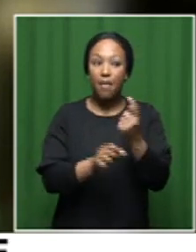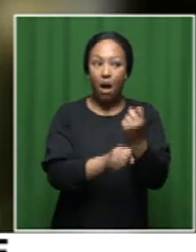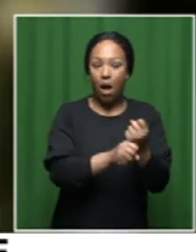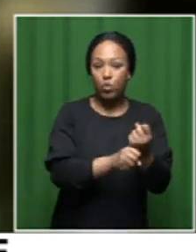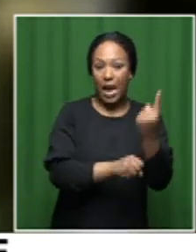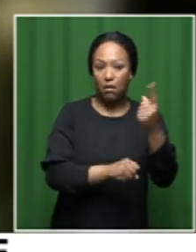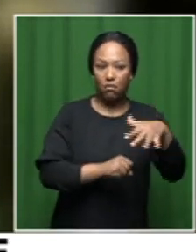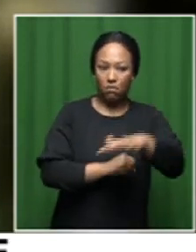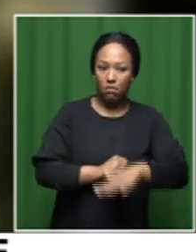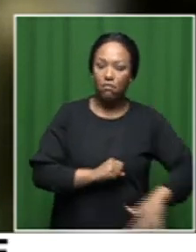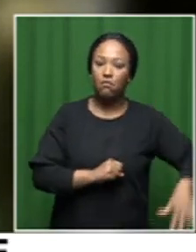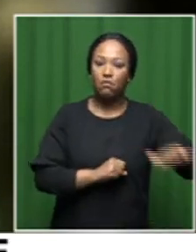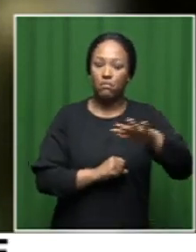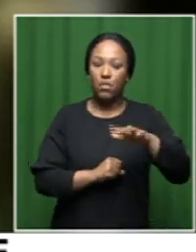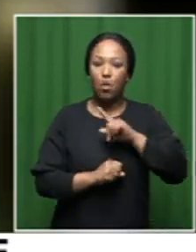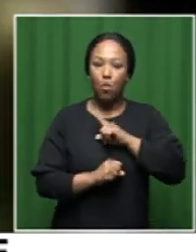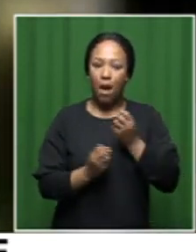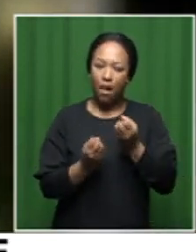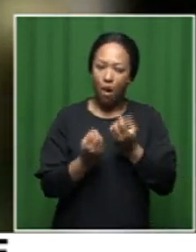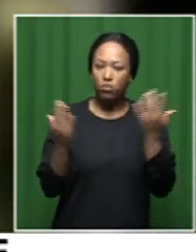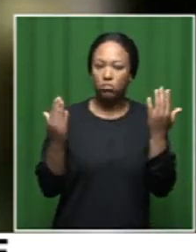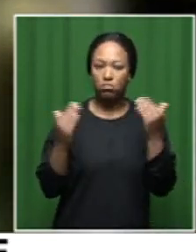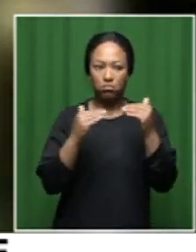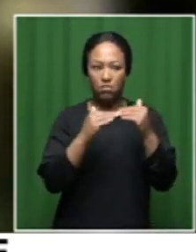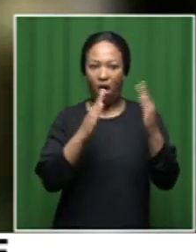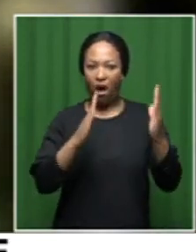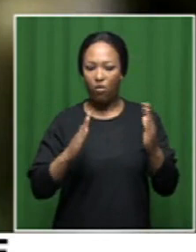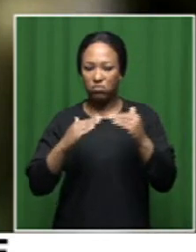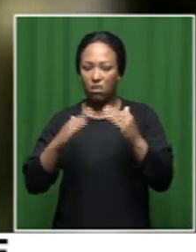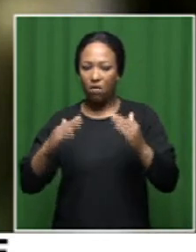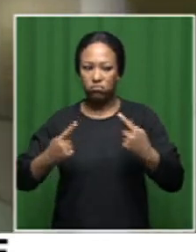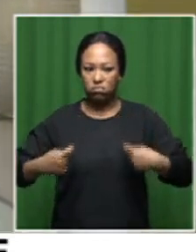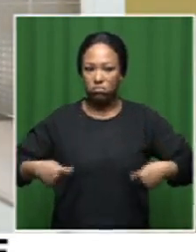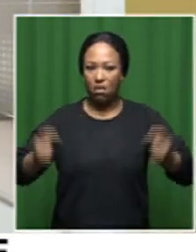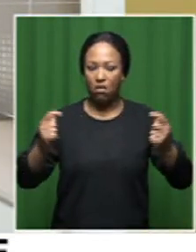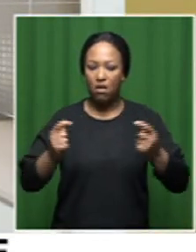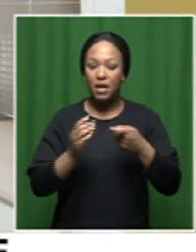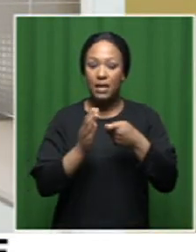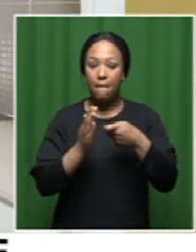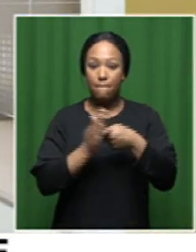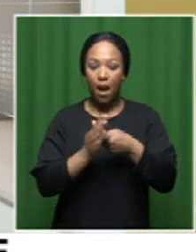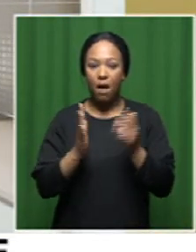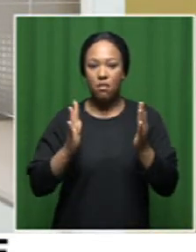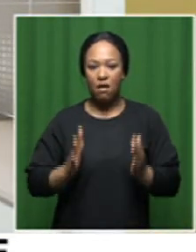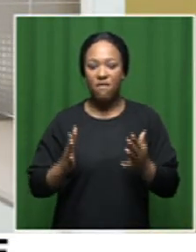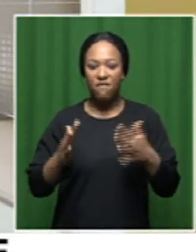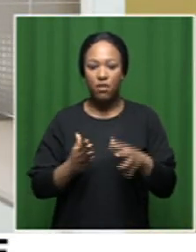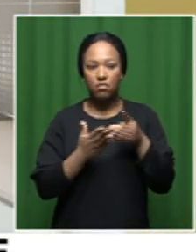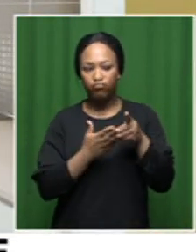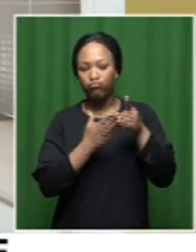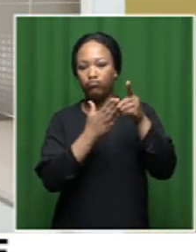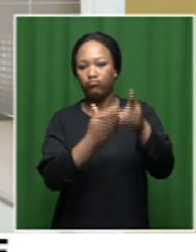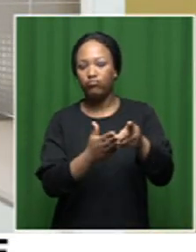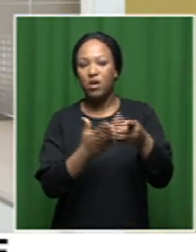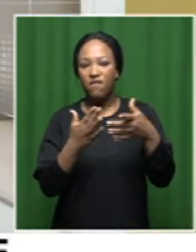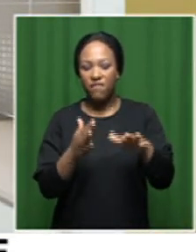Gauteng, where there's a lot of stock on the market, and that where buyers do have creditworthiness, have deposits in place, or have been